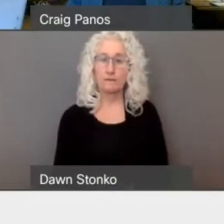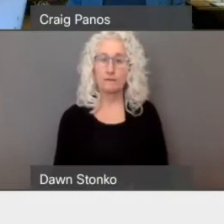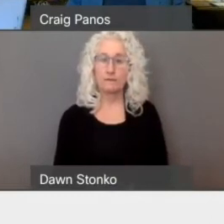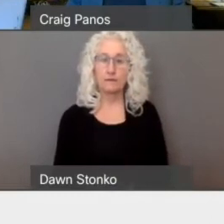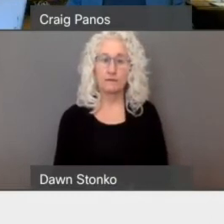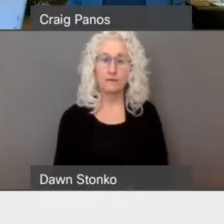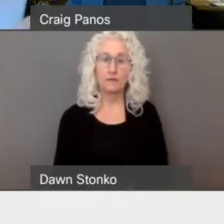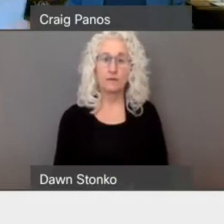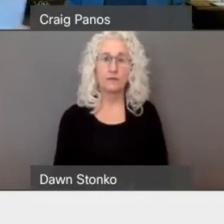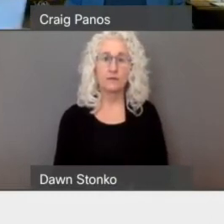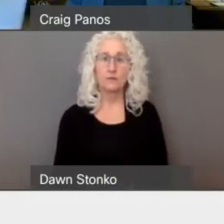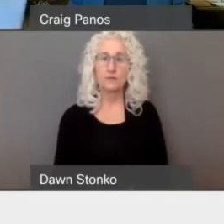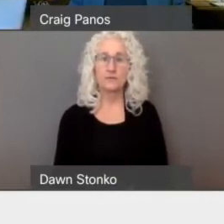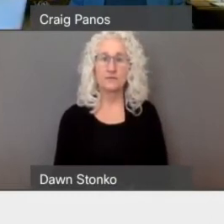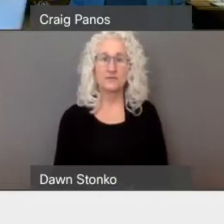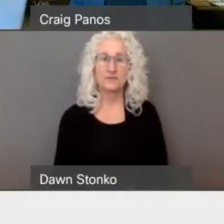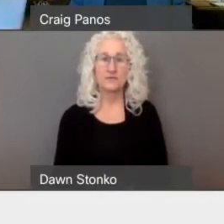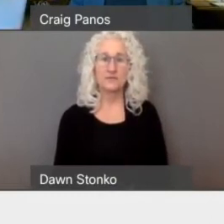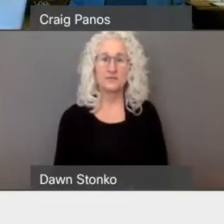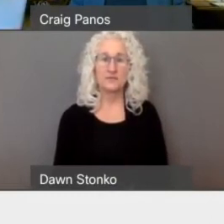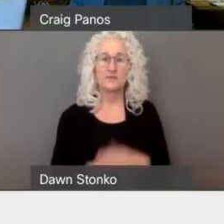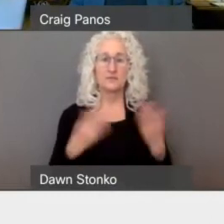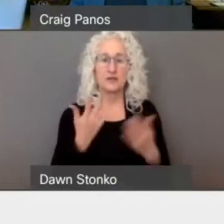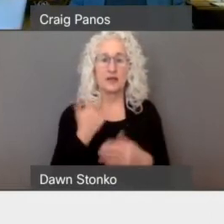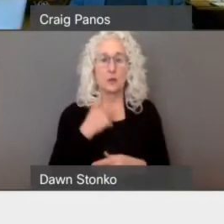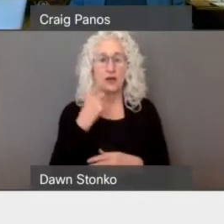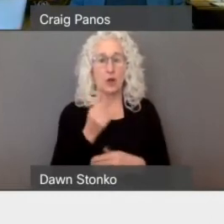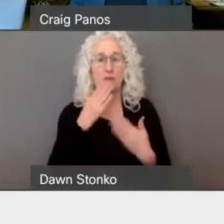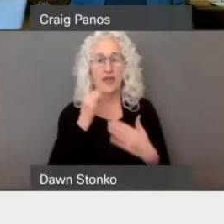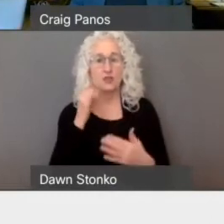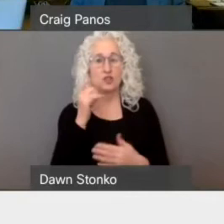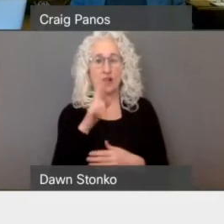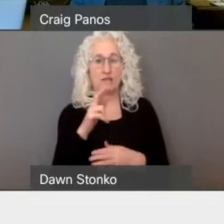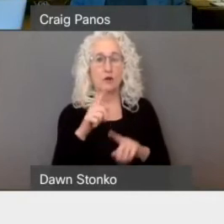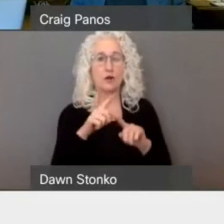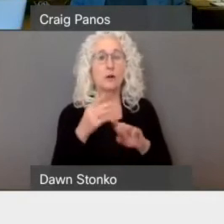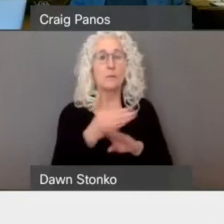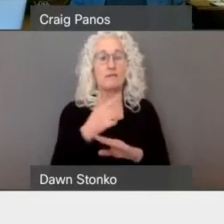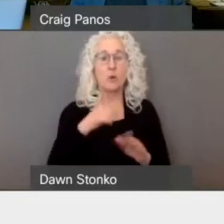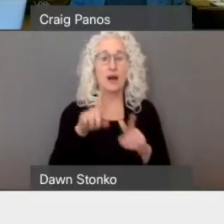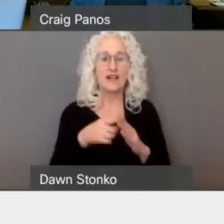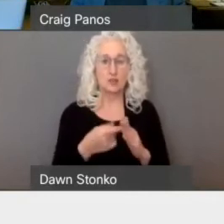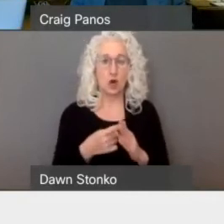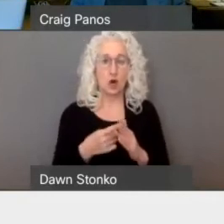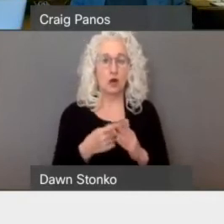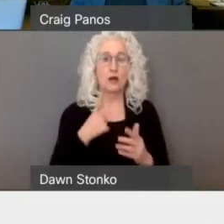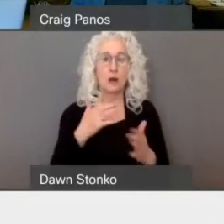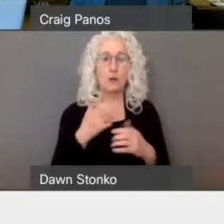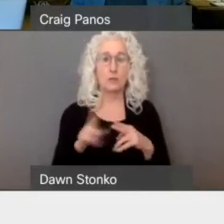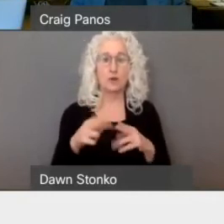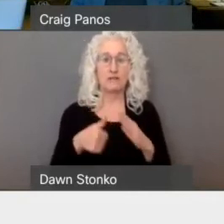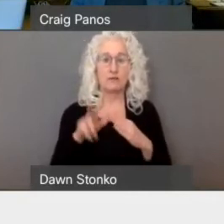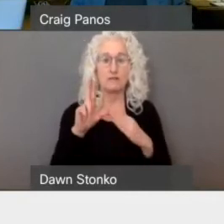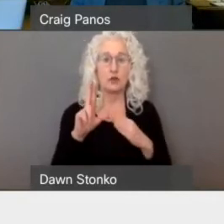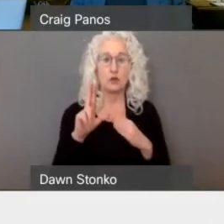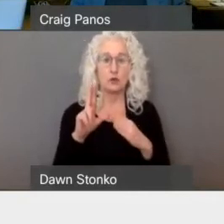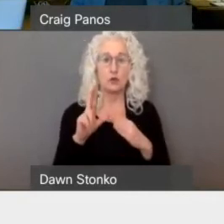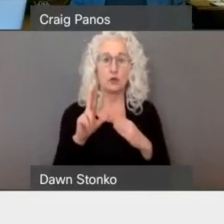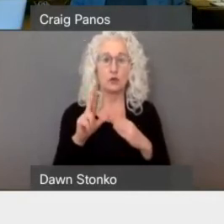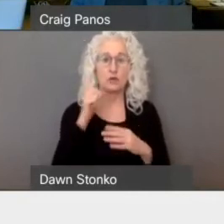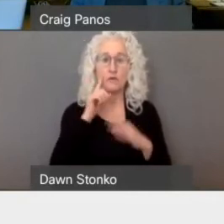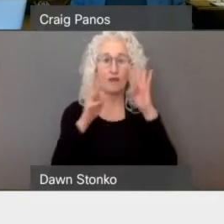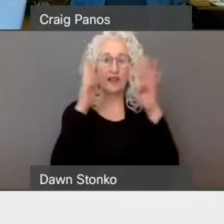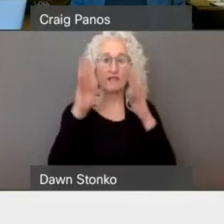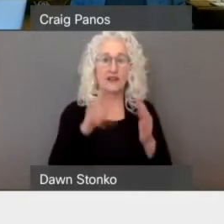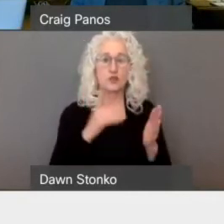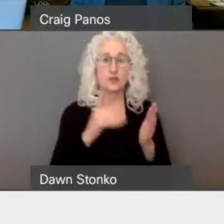Here we go. All right, thanks, thanks, Jennifer. Yeah, before I get started, I just want to give you a brief overview of the Innovation Center. I